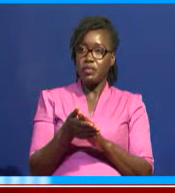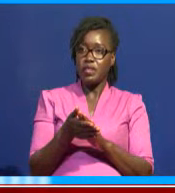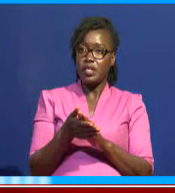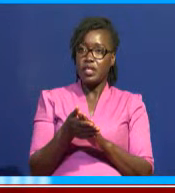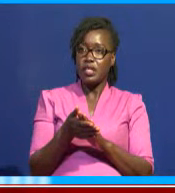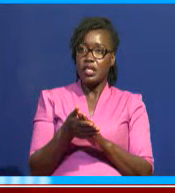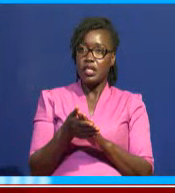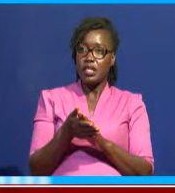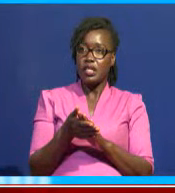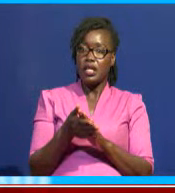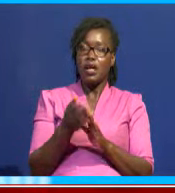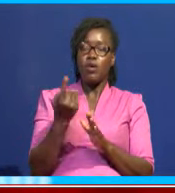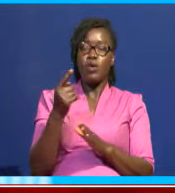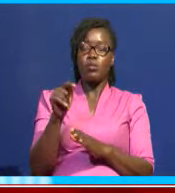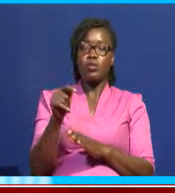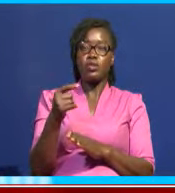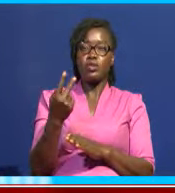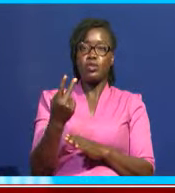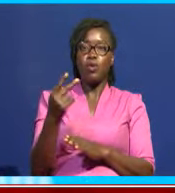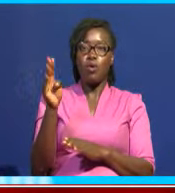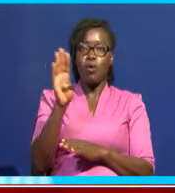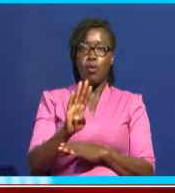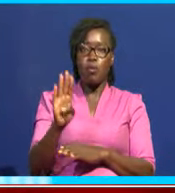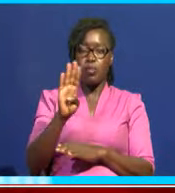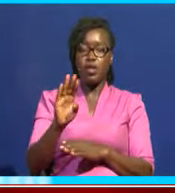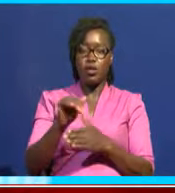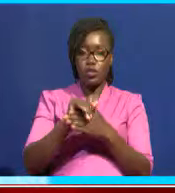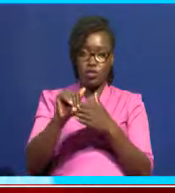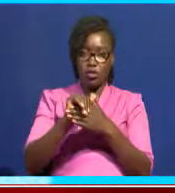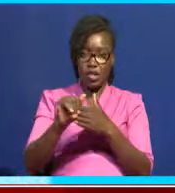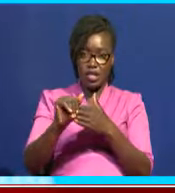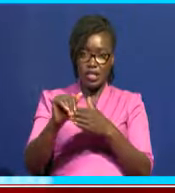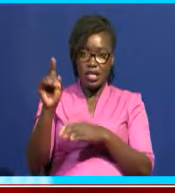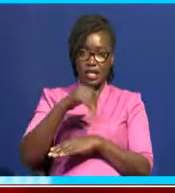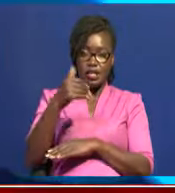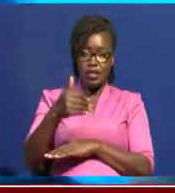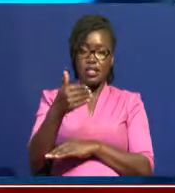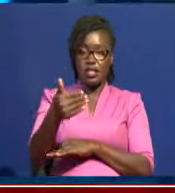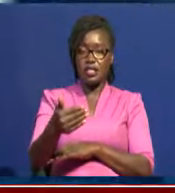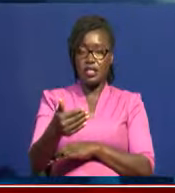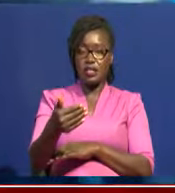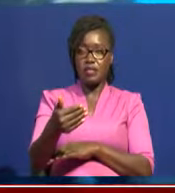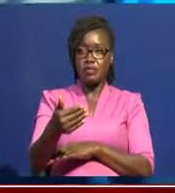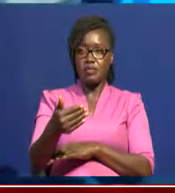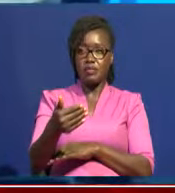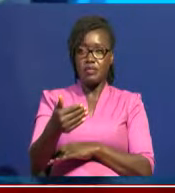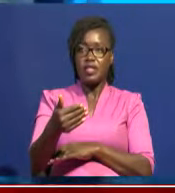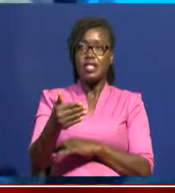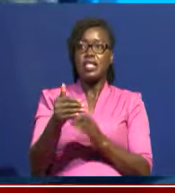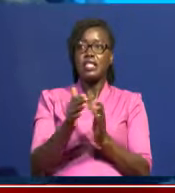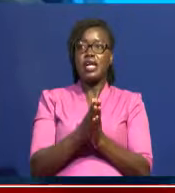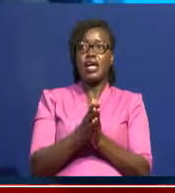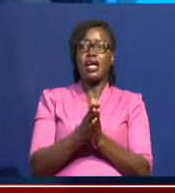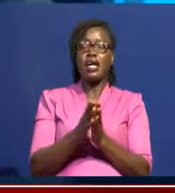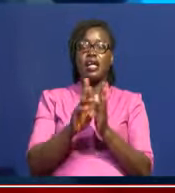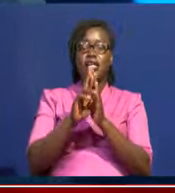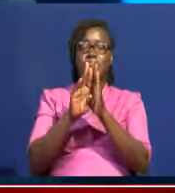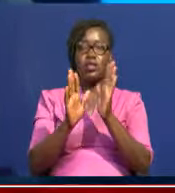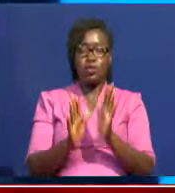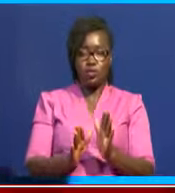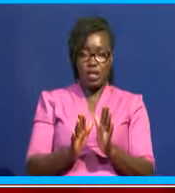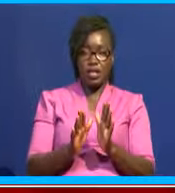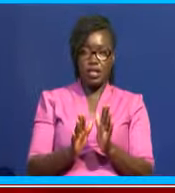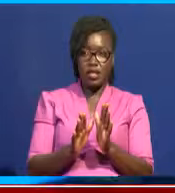transacting $1.2 billion every day. Dubai's ruler Sheikh Mohammed bin Rashid